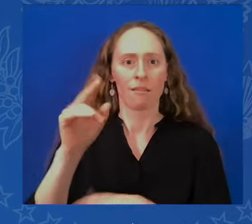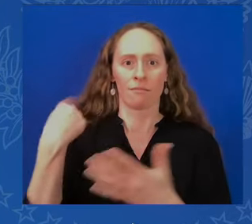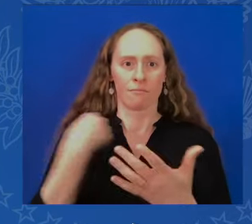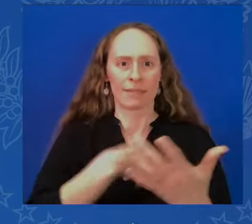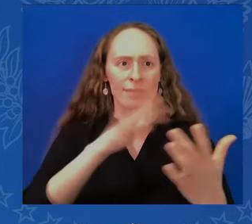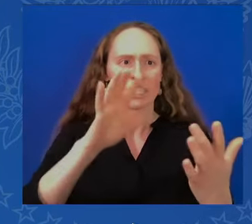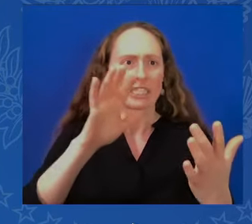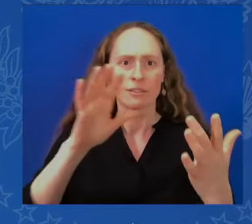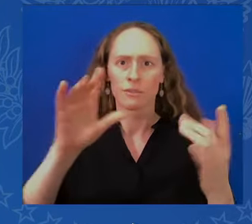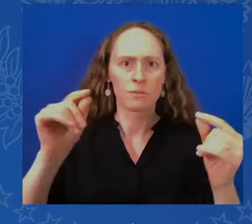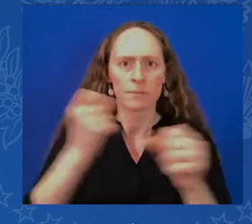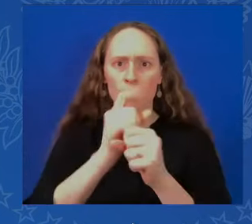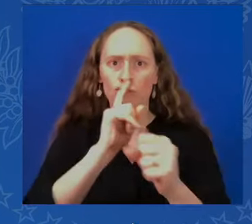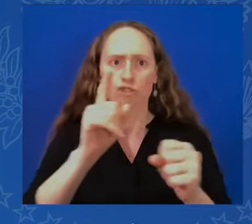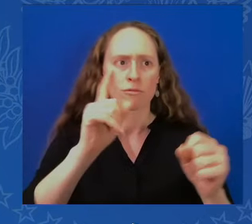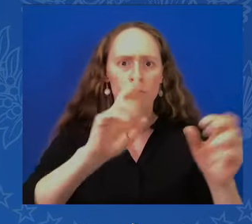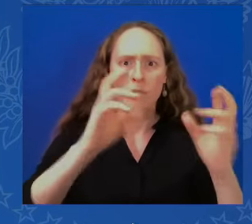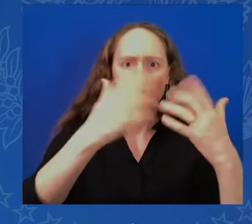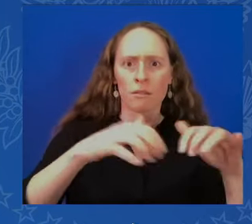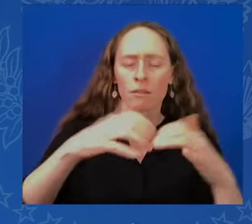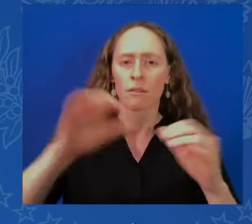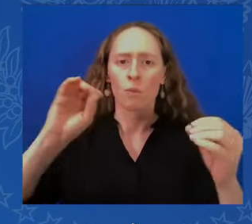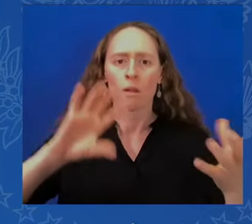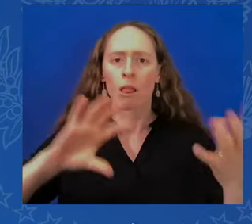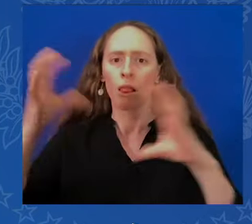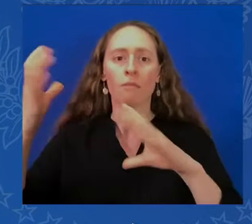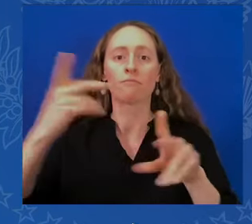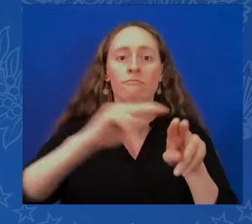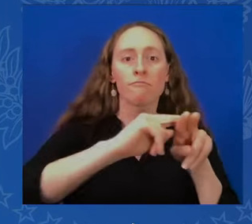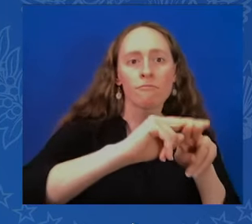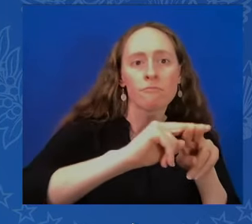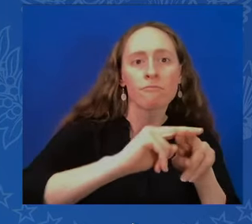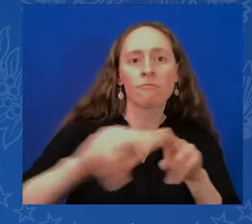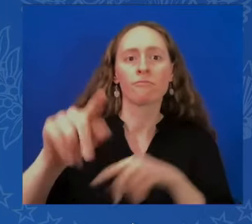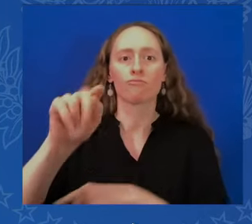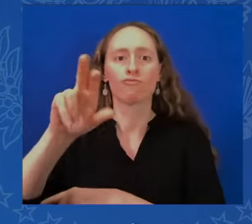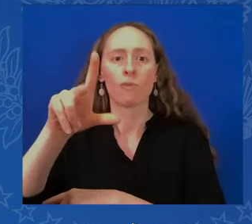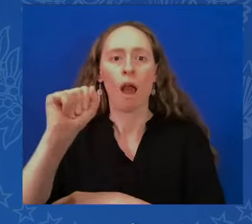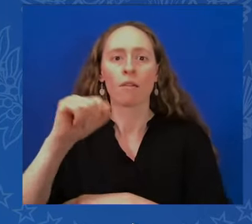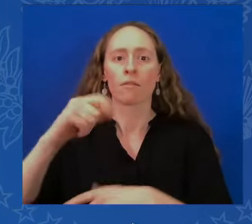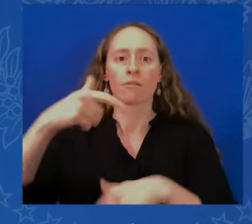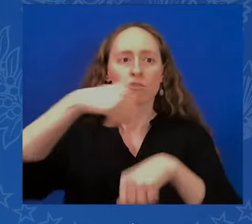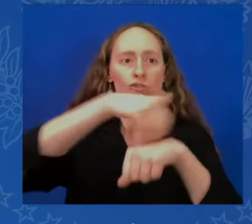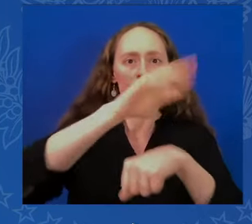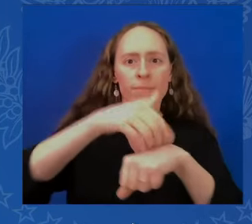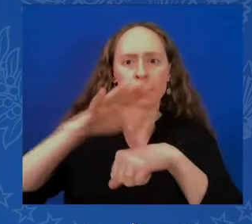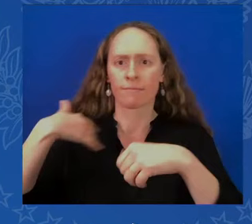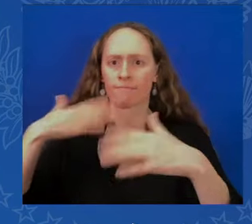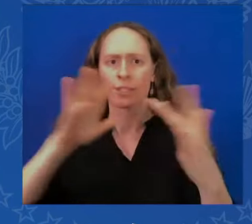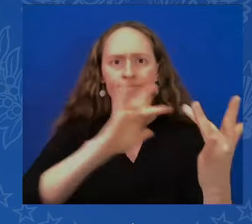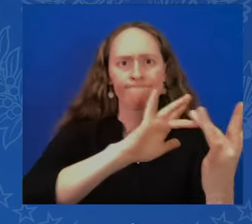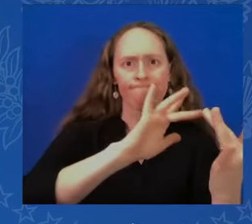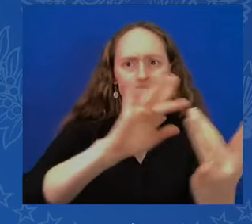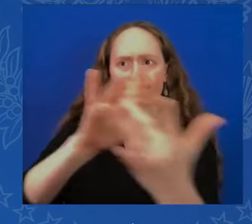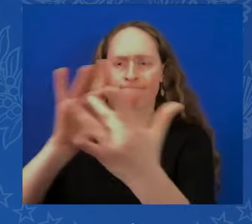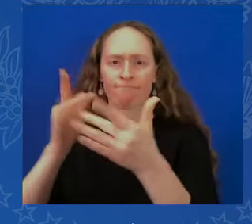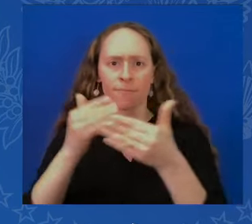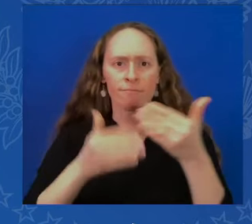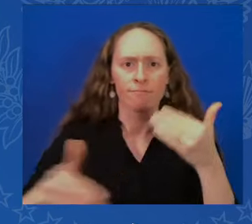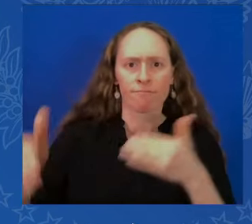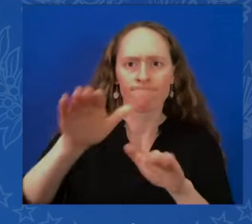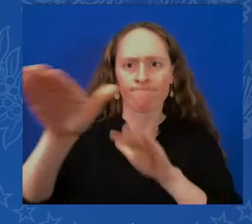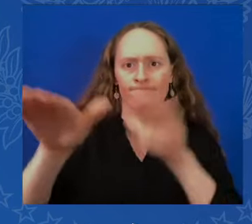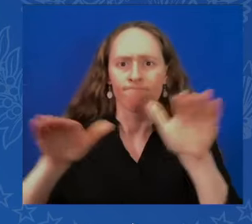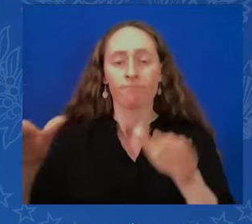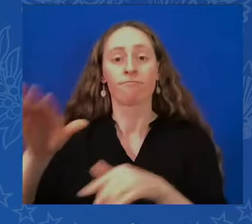minimize the impact on our supply chains. And I'm proud to announce that the federal government will provide over $8 million in